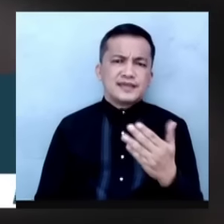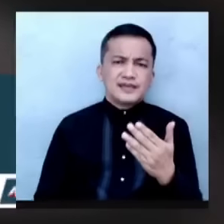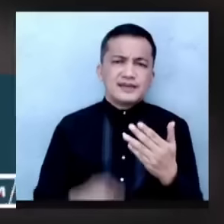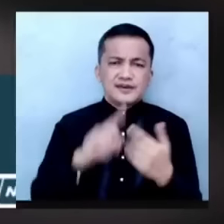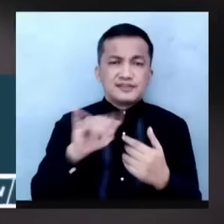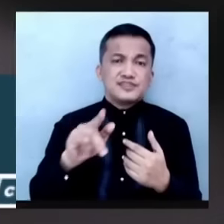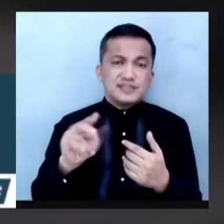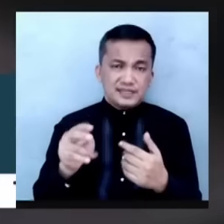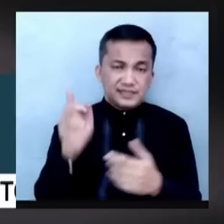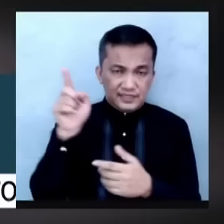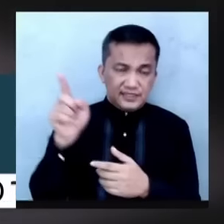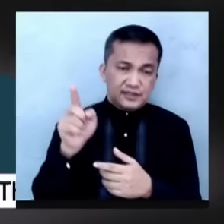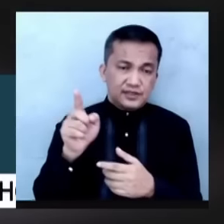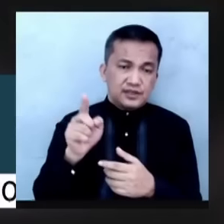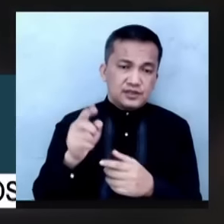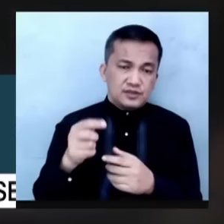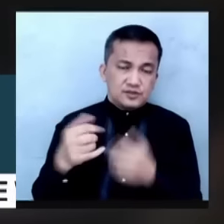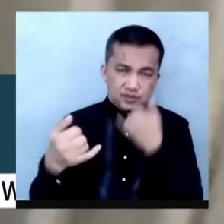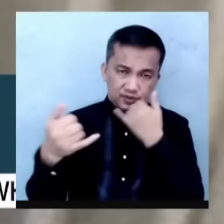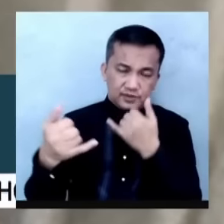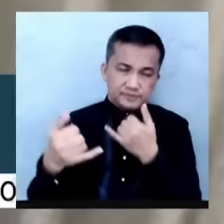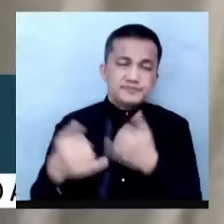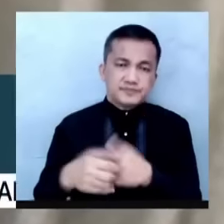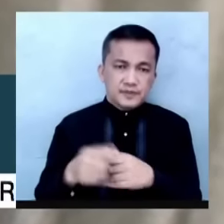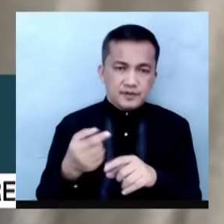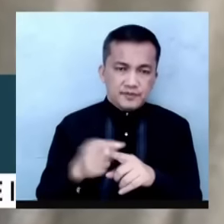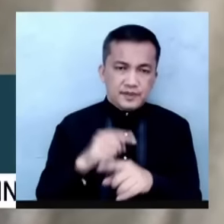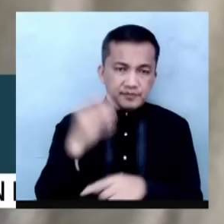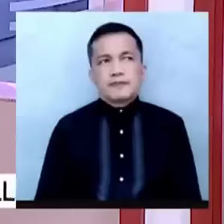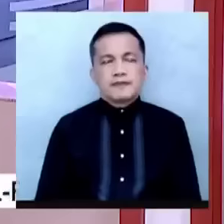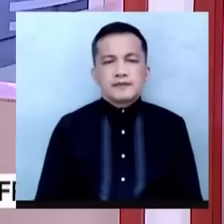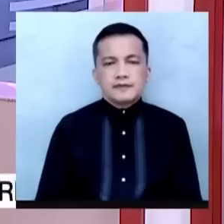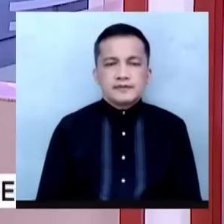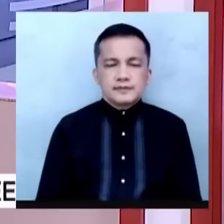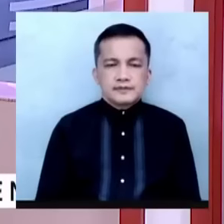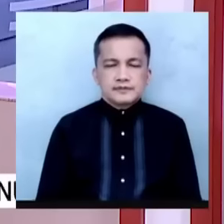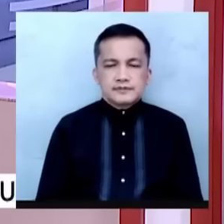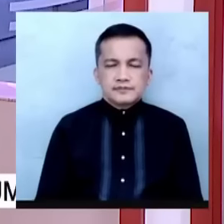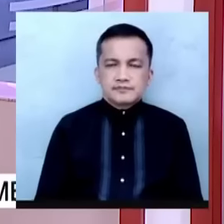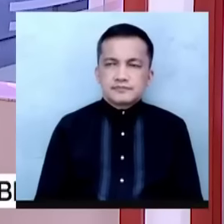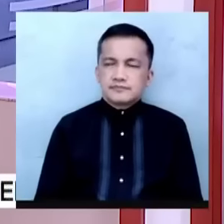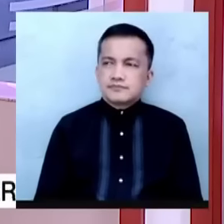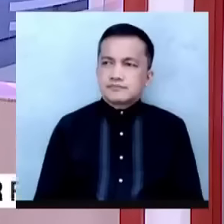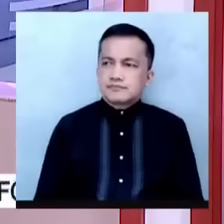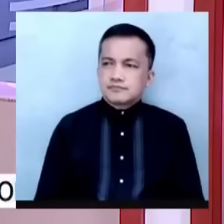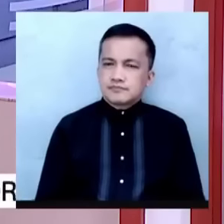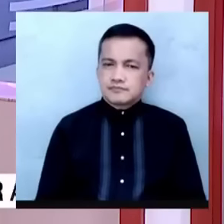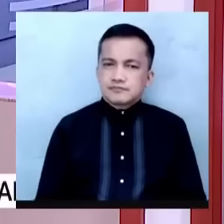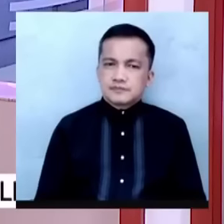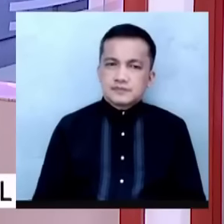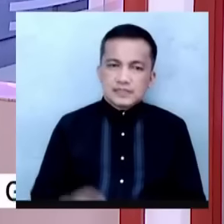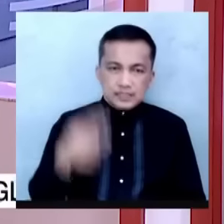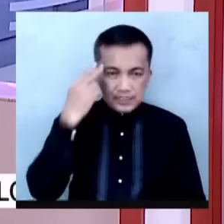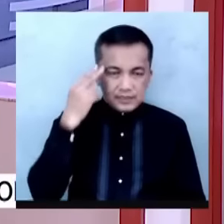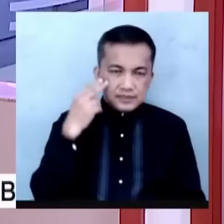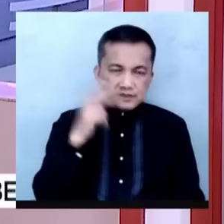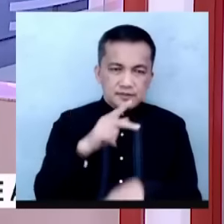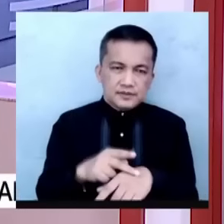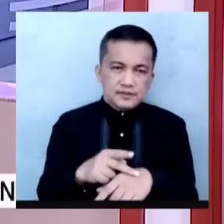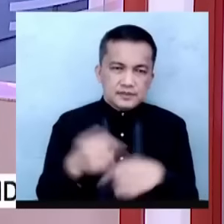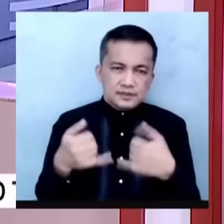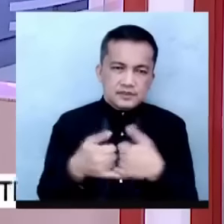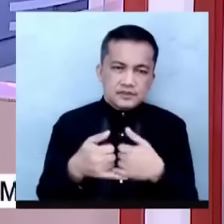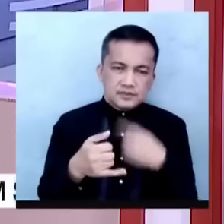there joining us on the phone from Jakarta in Indonesia. The head of the Philippine gaming regulator says an executive order